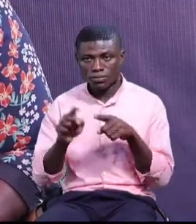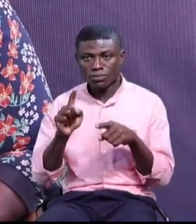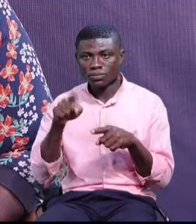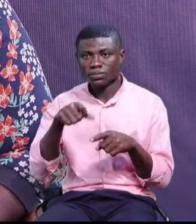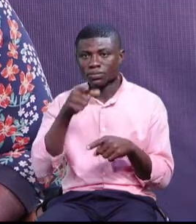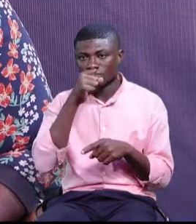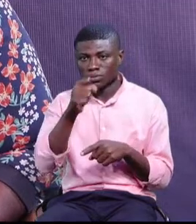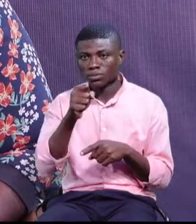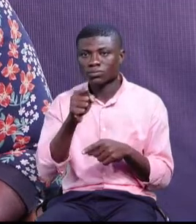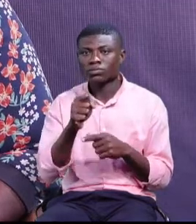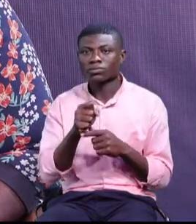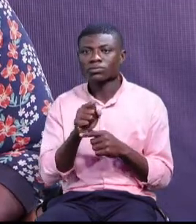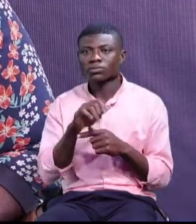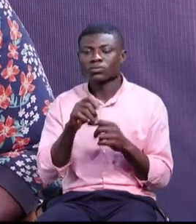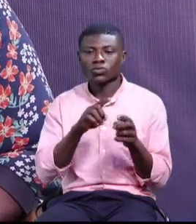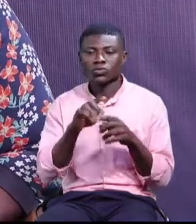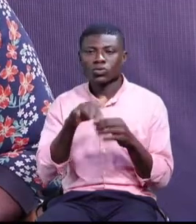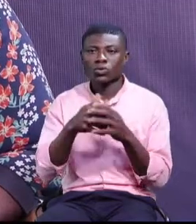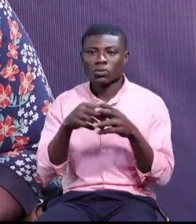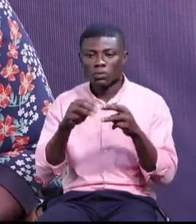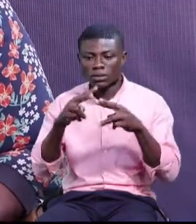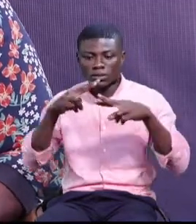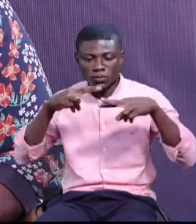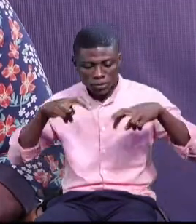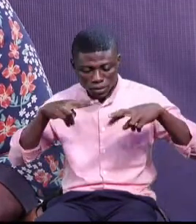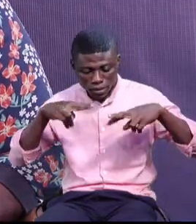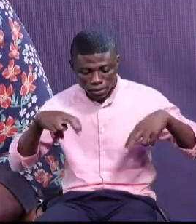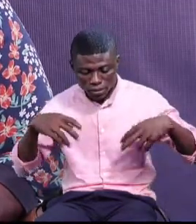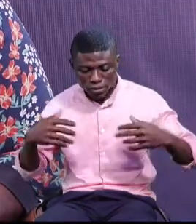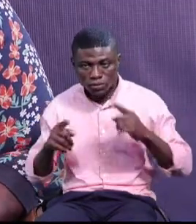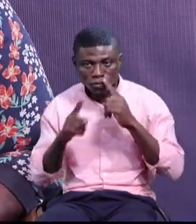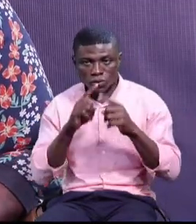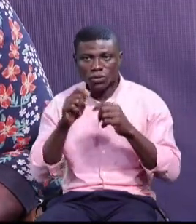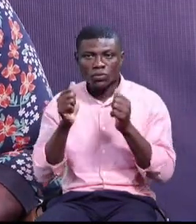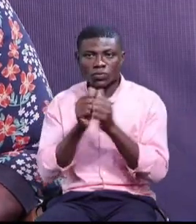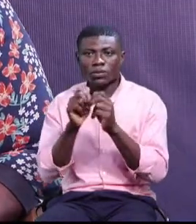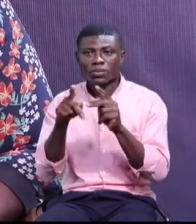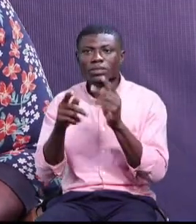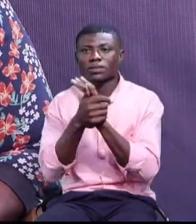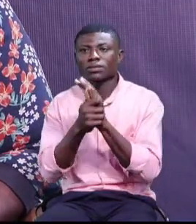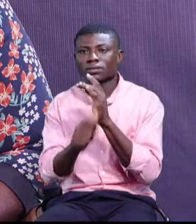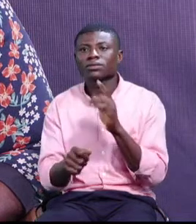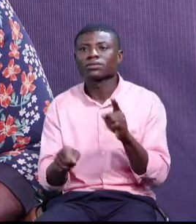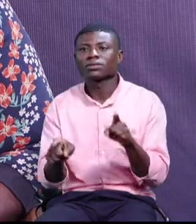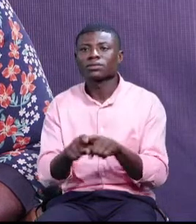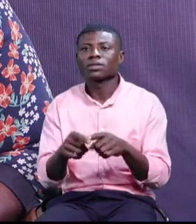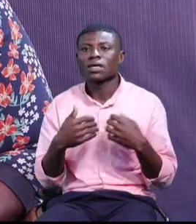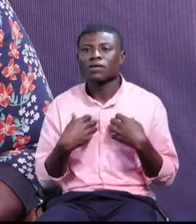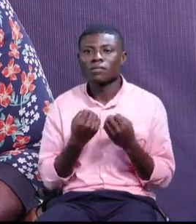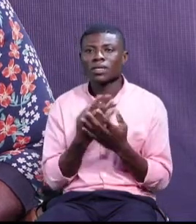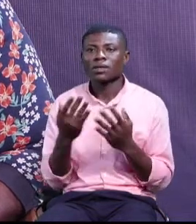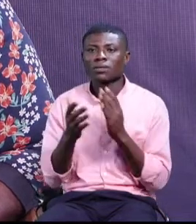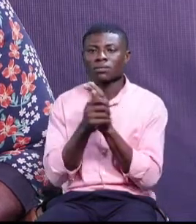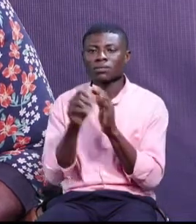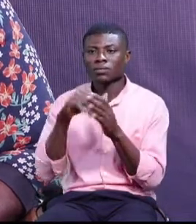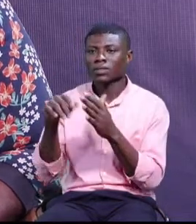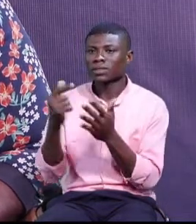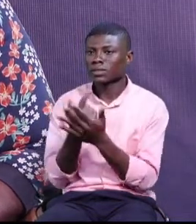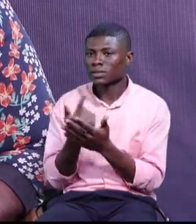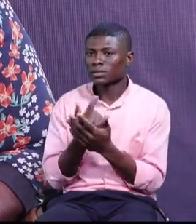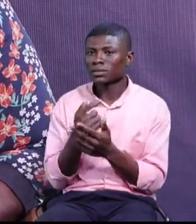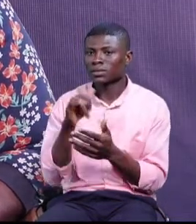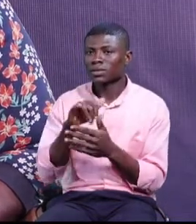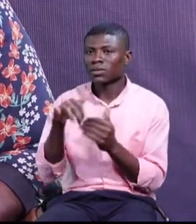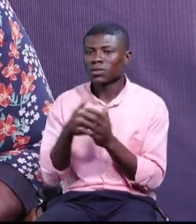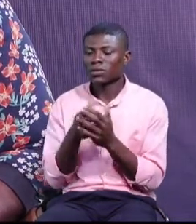make sure you've done your market research, talk to the experts. There are a lot of experts in Ghana that